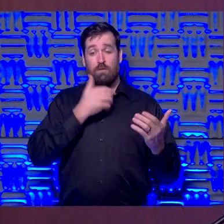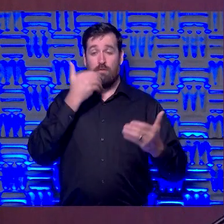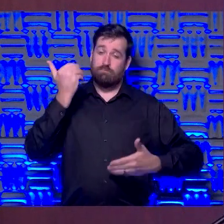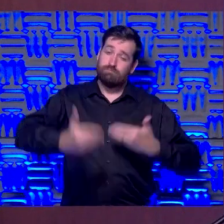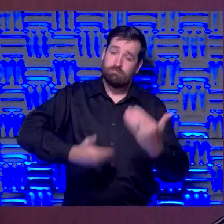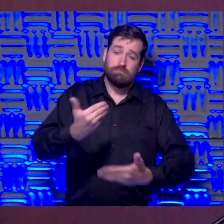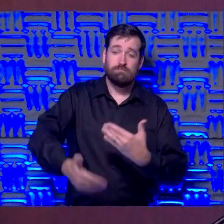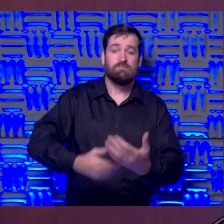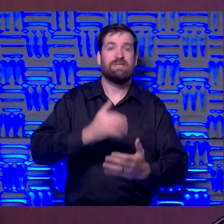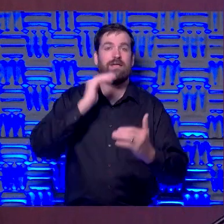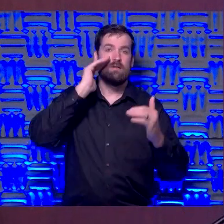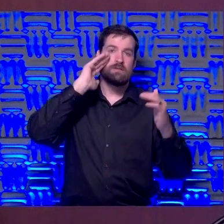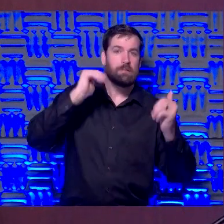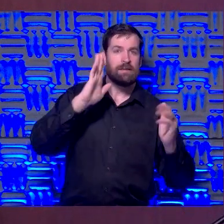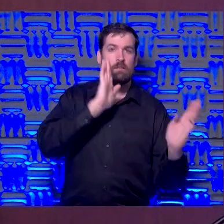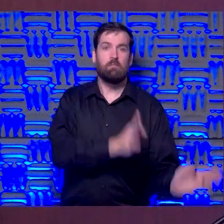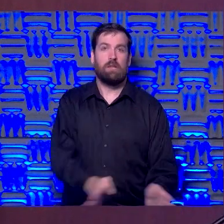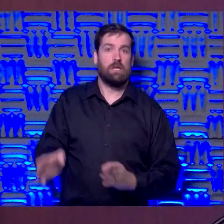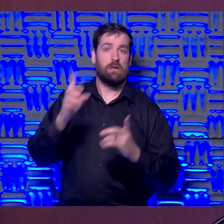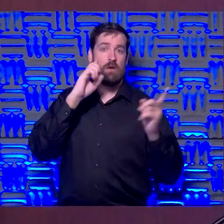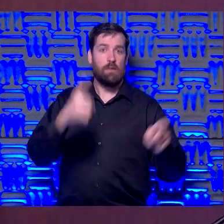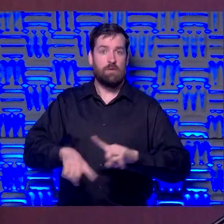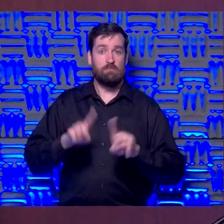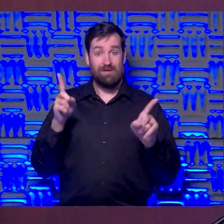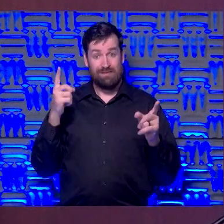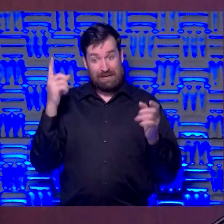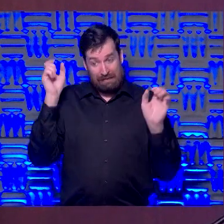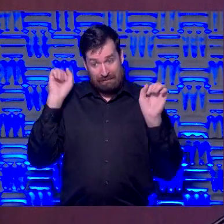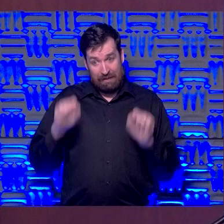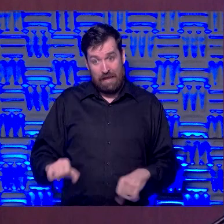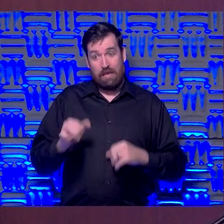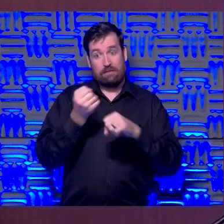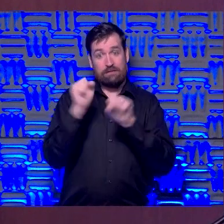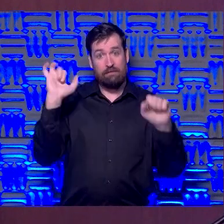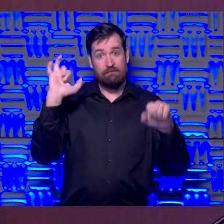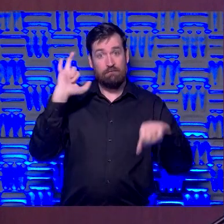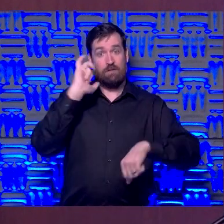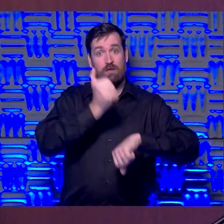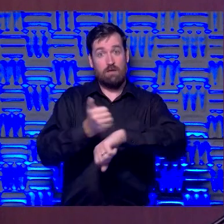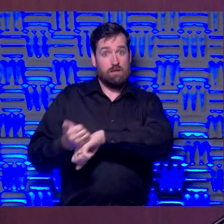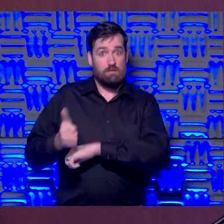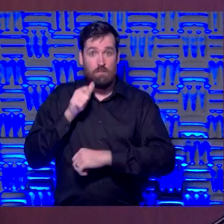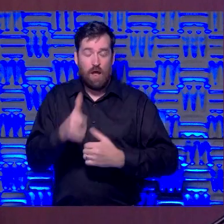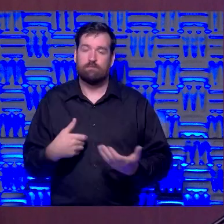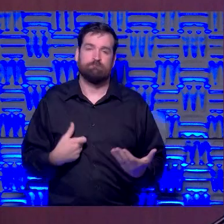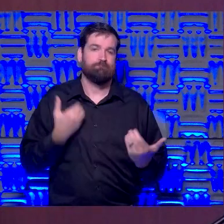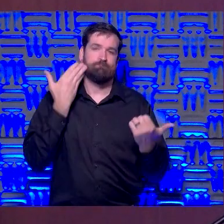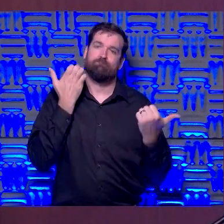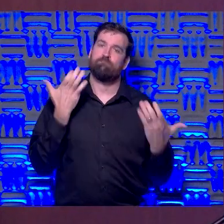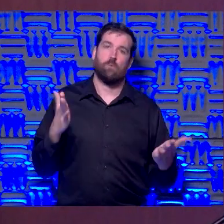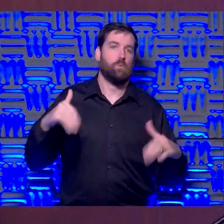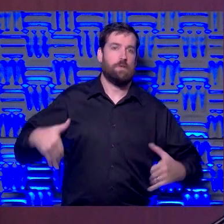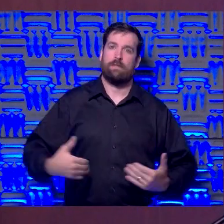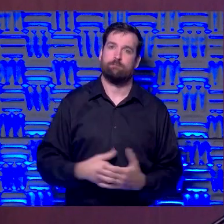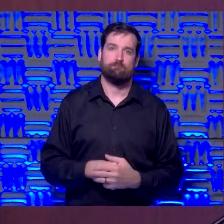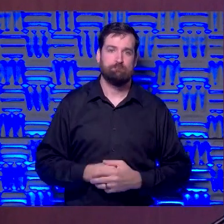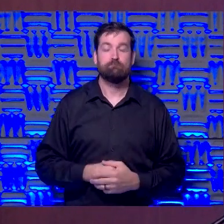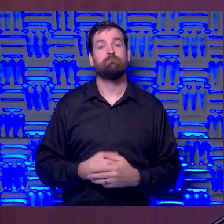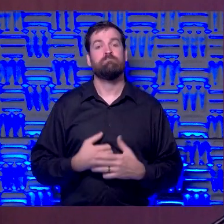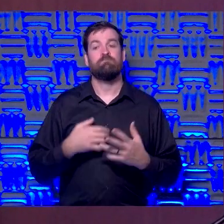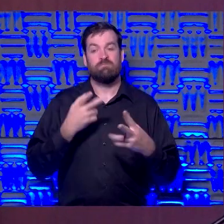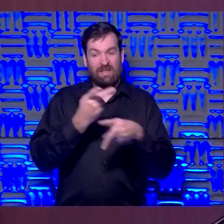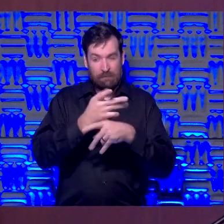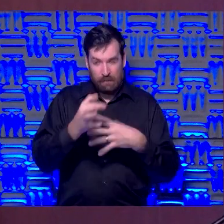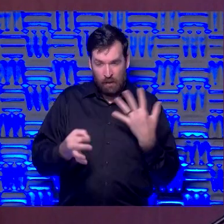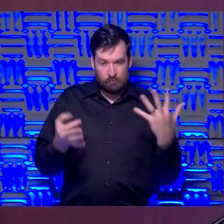that's going to occur, but we don't know if we're going to be able to have the protocols in place to do that safely or not yet. And so we're keeping all